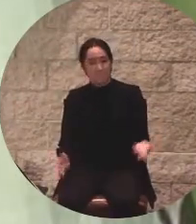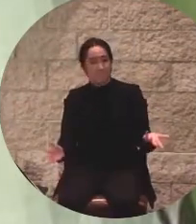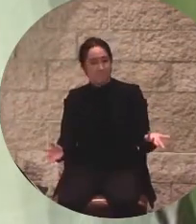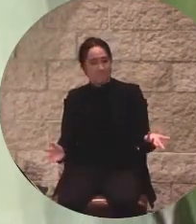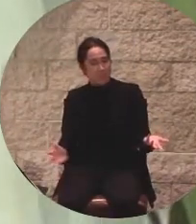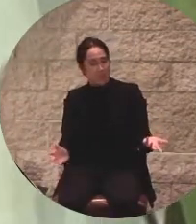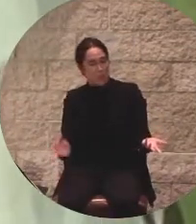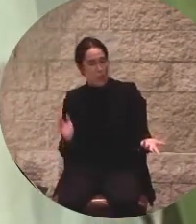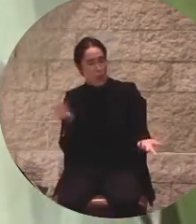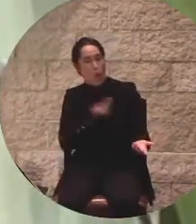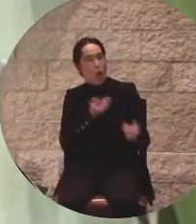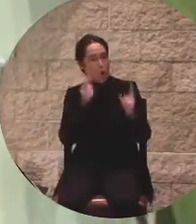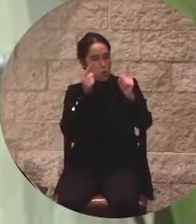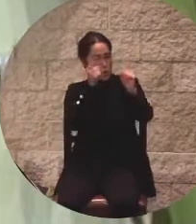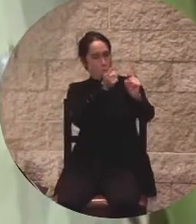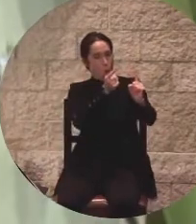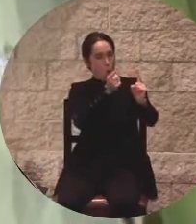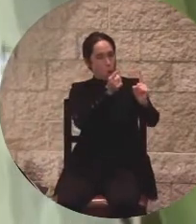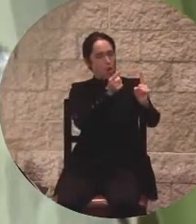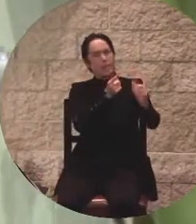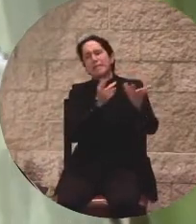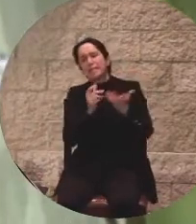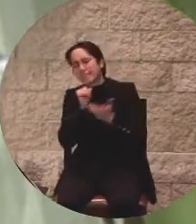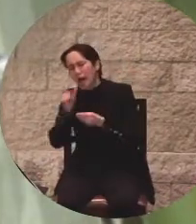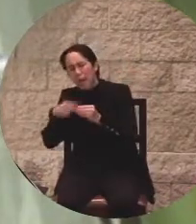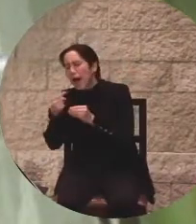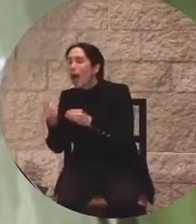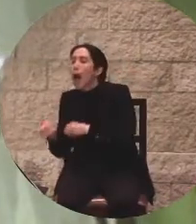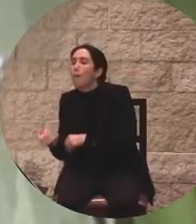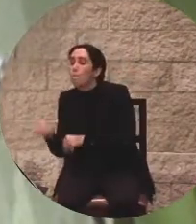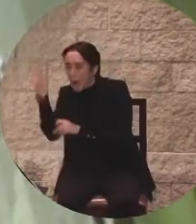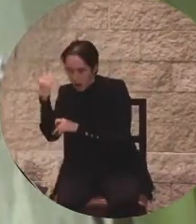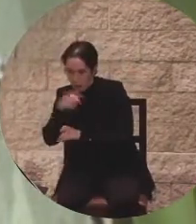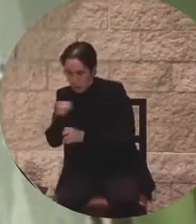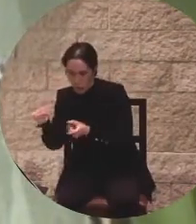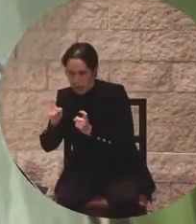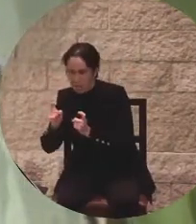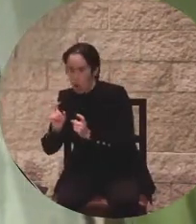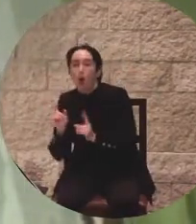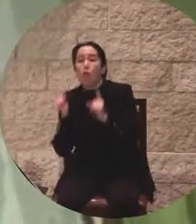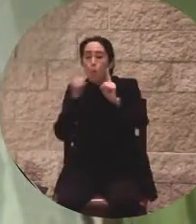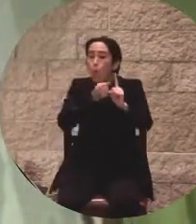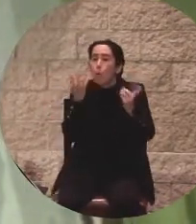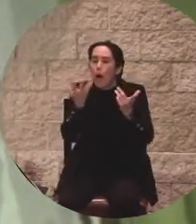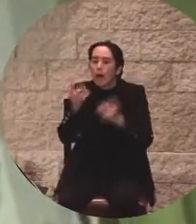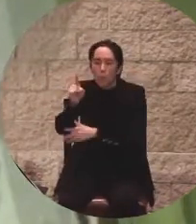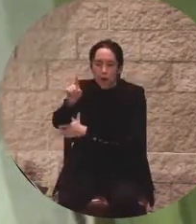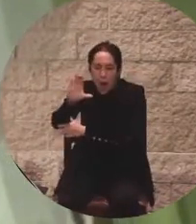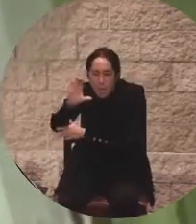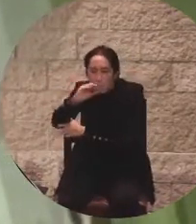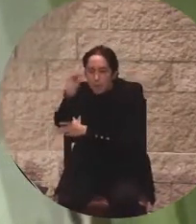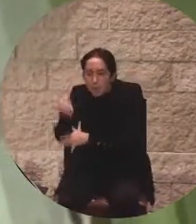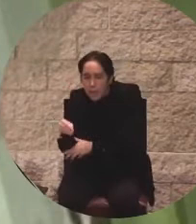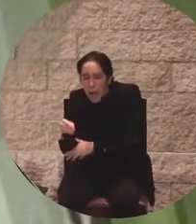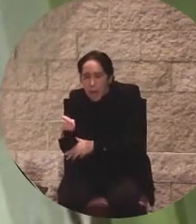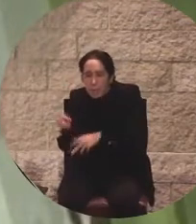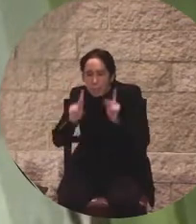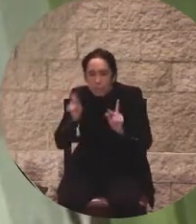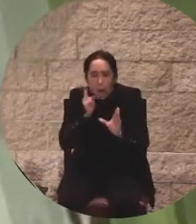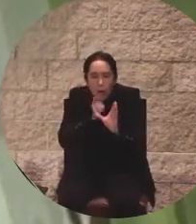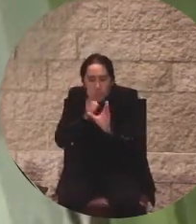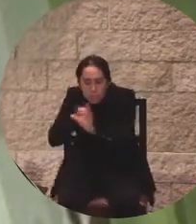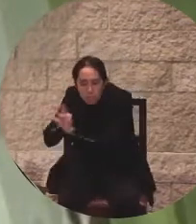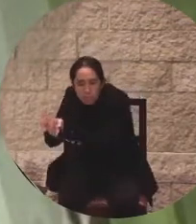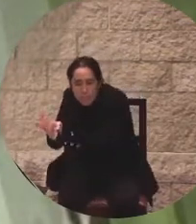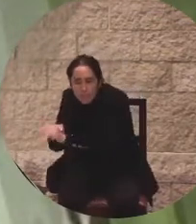Well, is not how much you give. We're looking for 100% participation. If you can give a dollar or 50